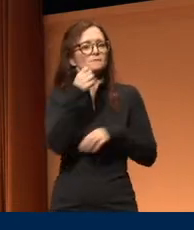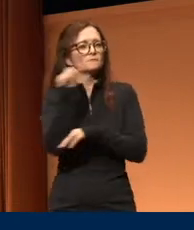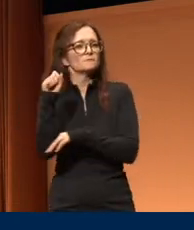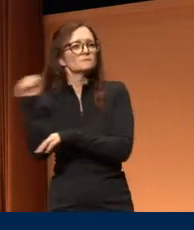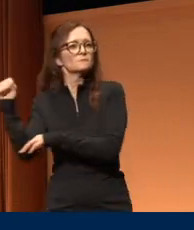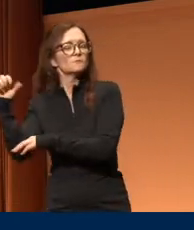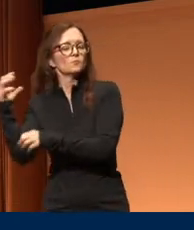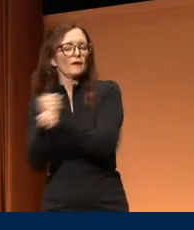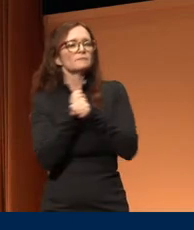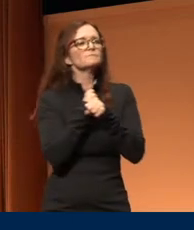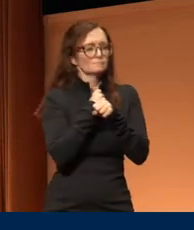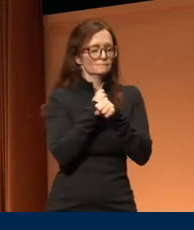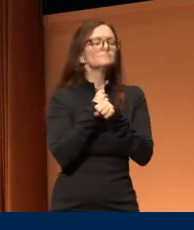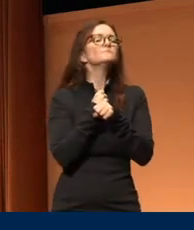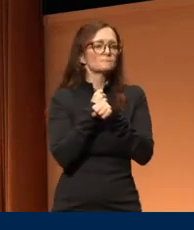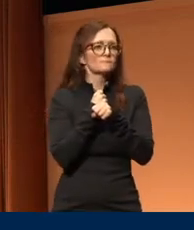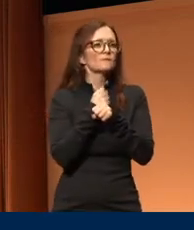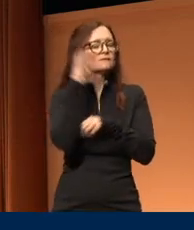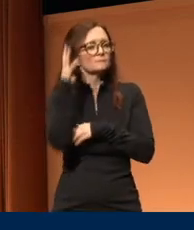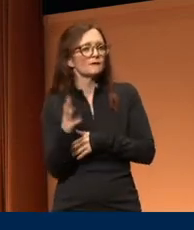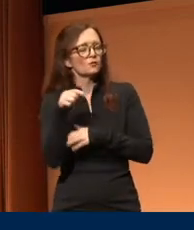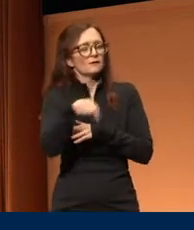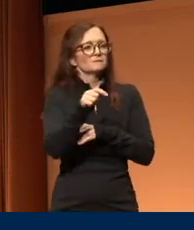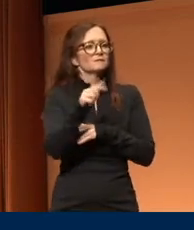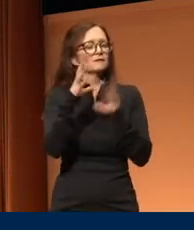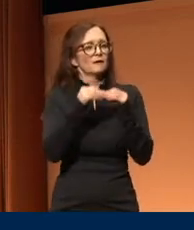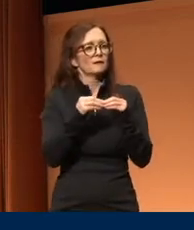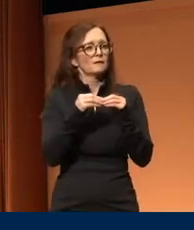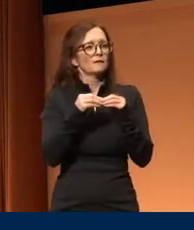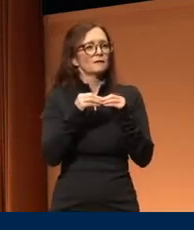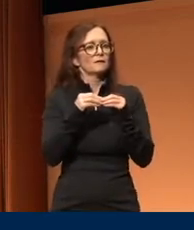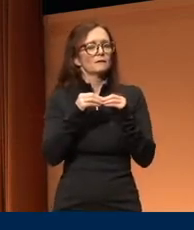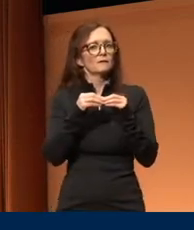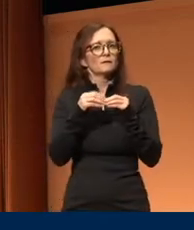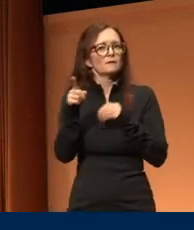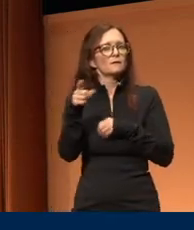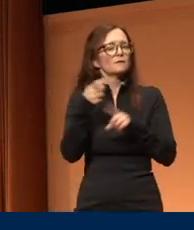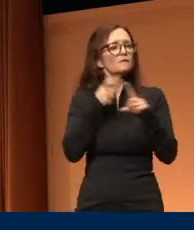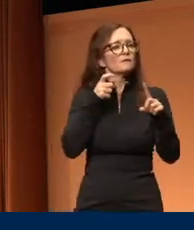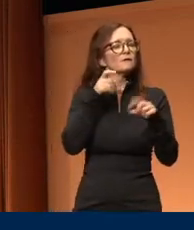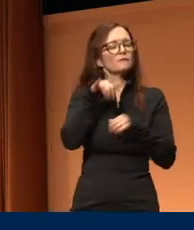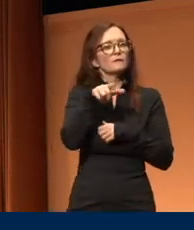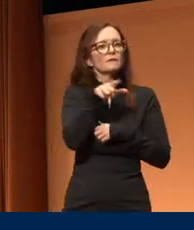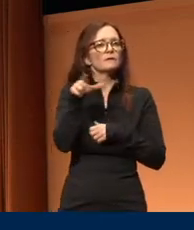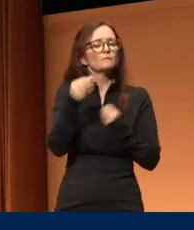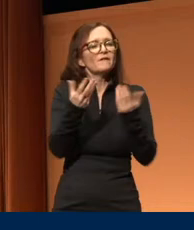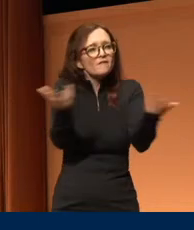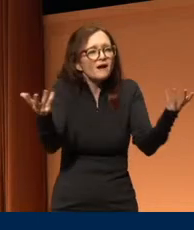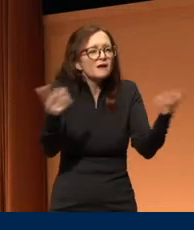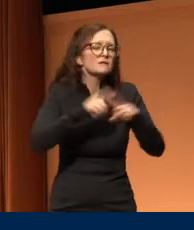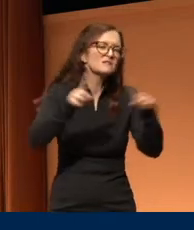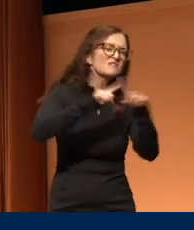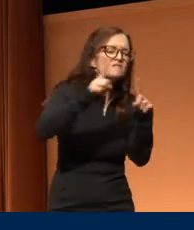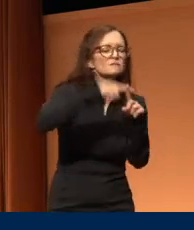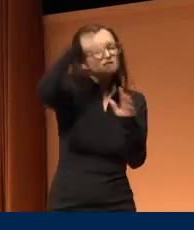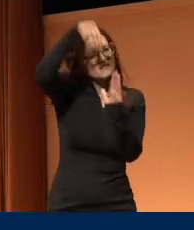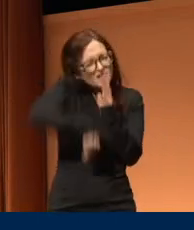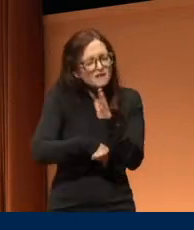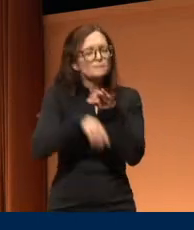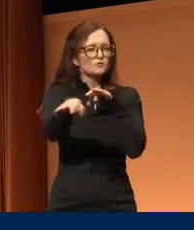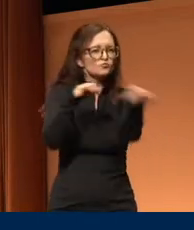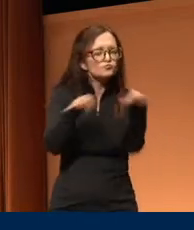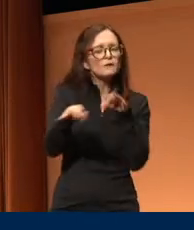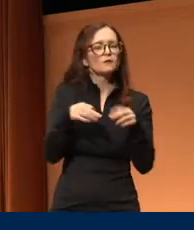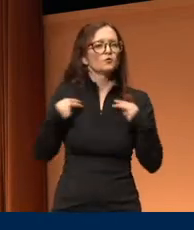wane. The speakers at the conference, mostly ethnographers and anthropologists, provided rich descriptions of the human